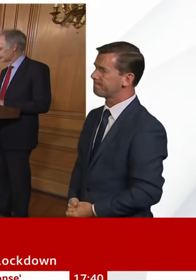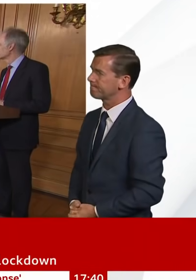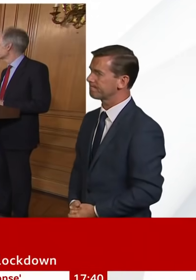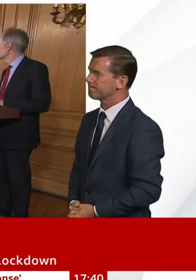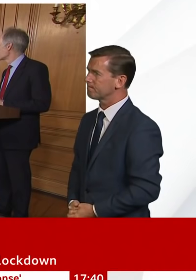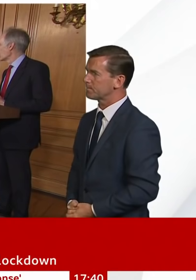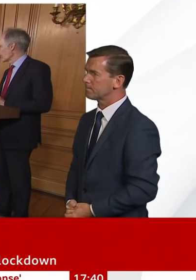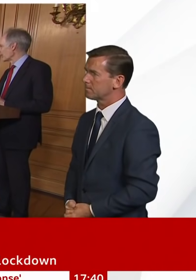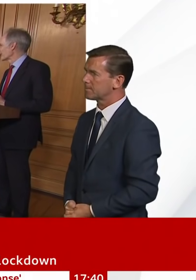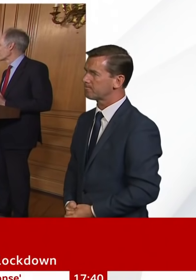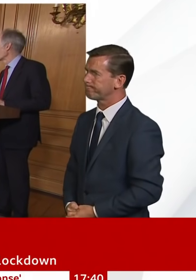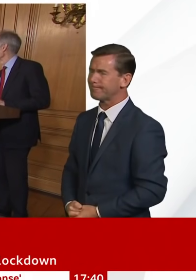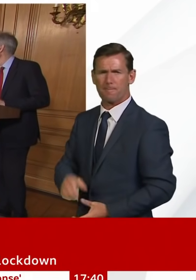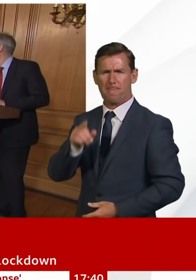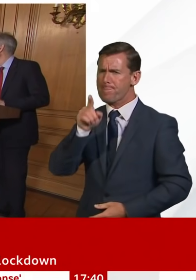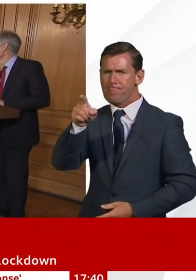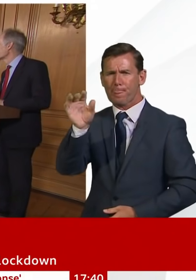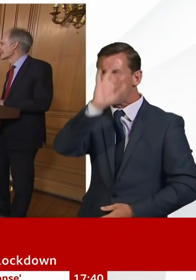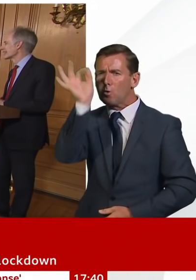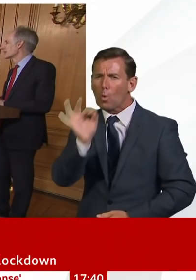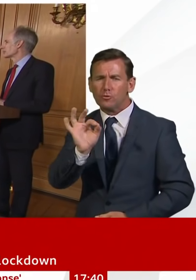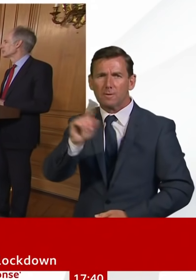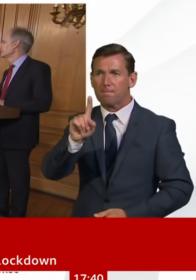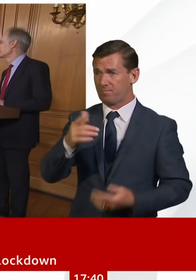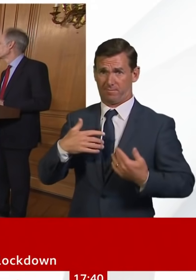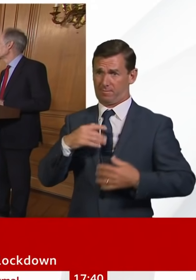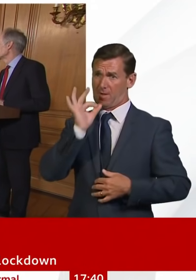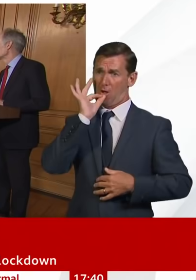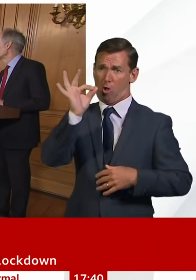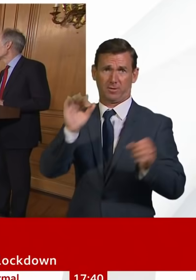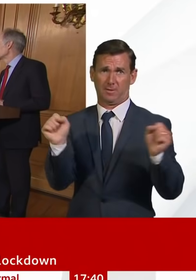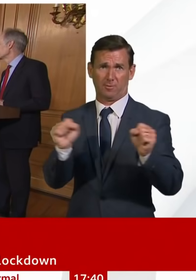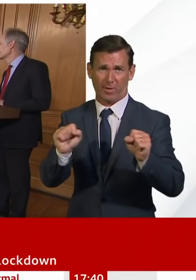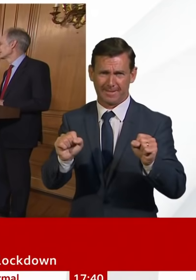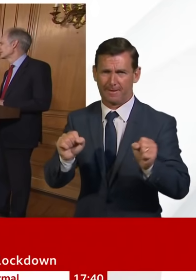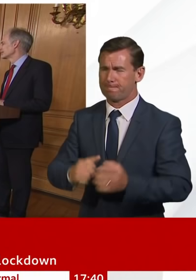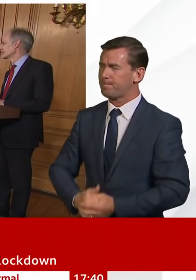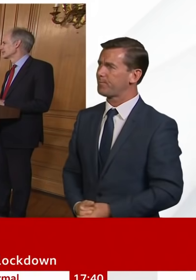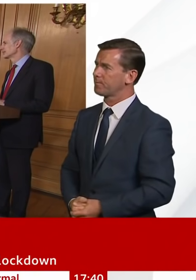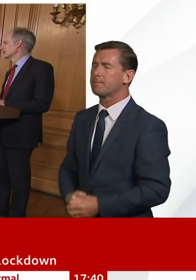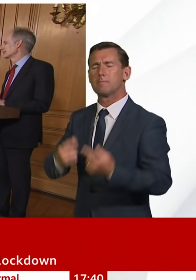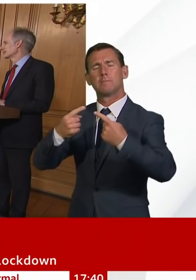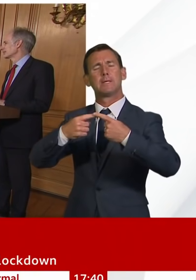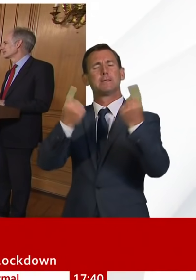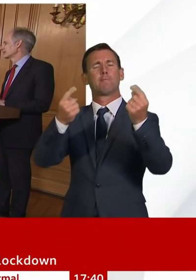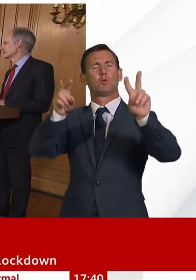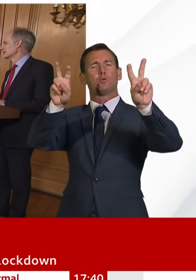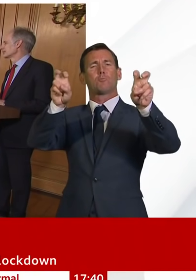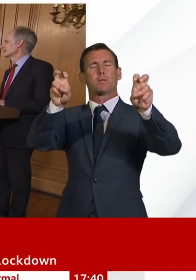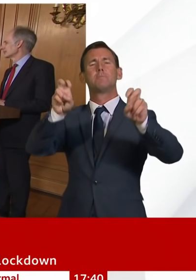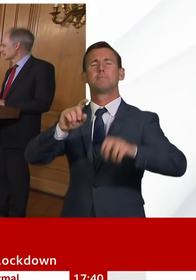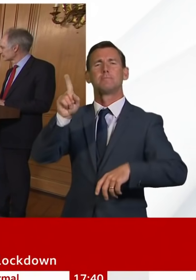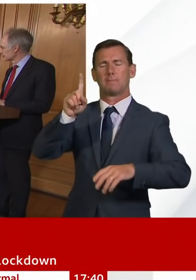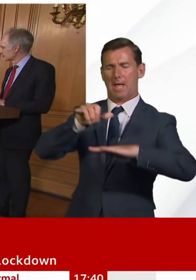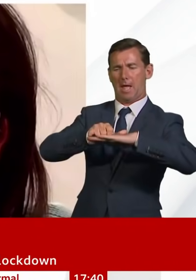the first, yes. You haven't asked the question yet. Yeah. I haven't asked the question yet, right. Professor Newton. It's a different subject, actually, on airports. Hundreds of thousands